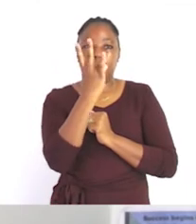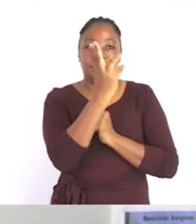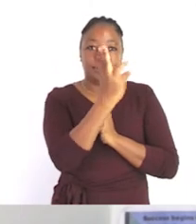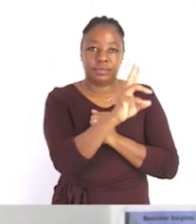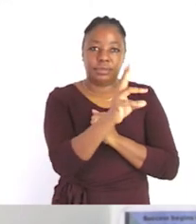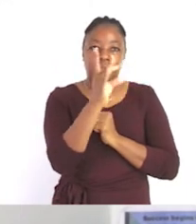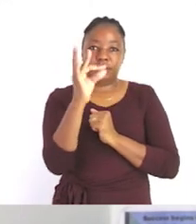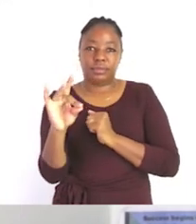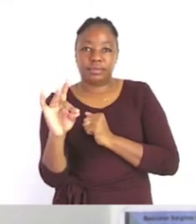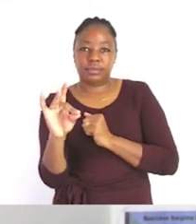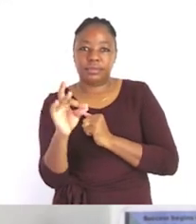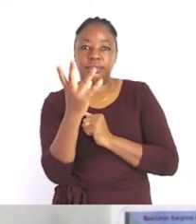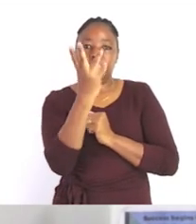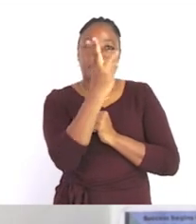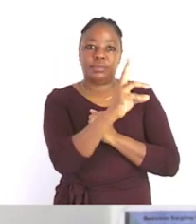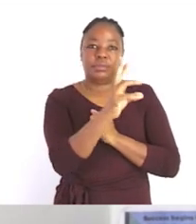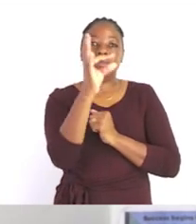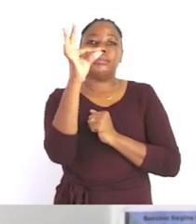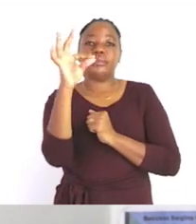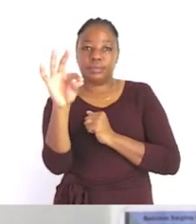68, 69,